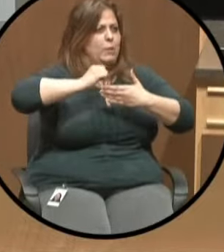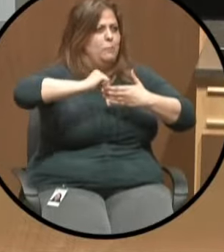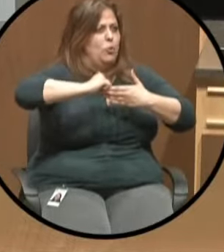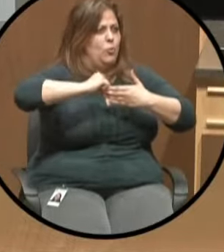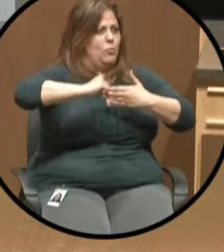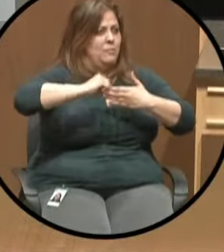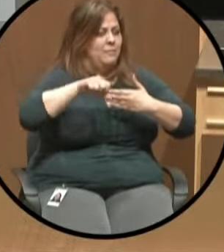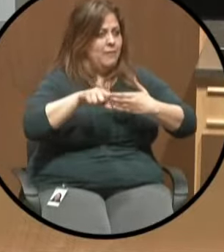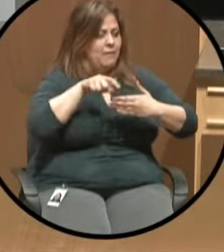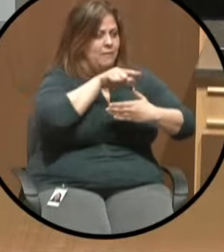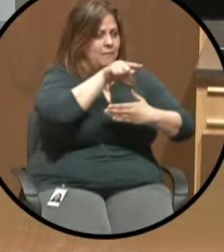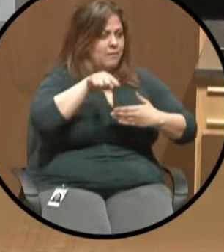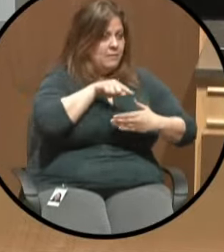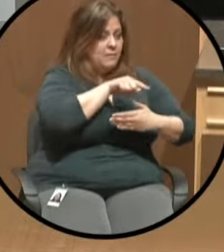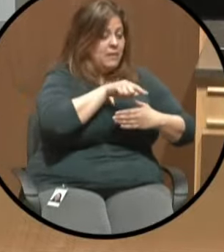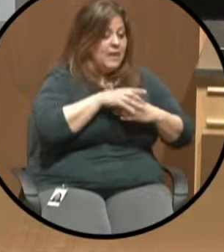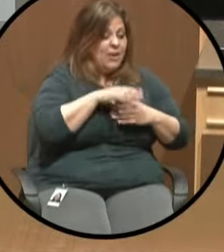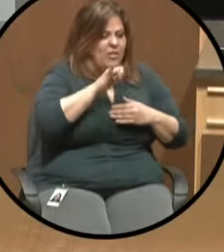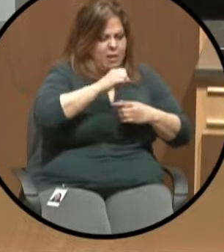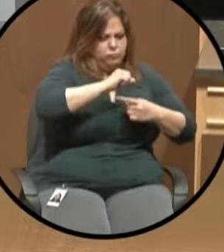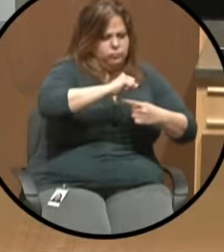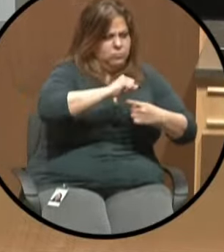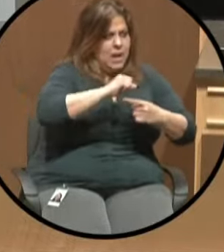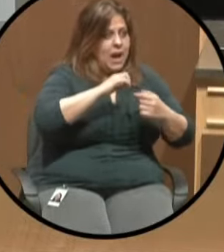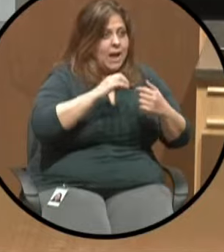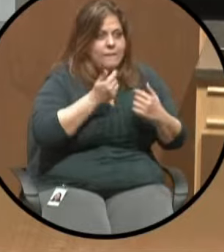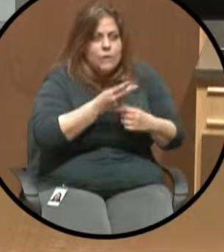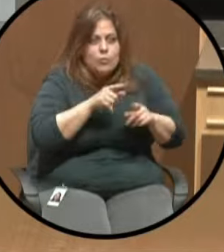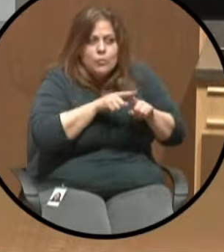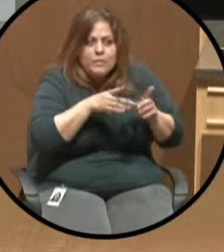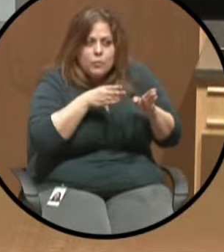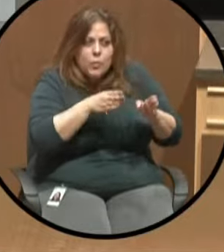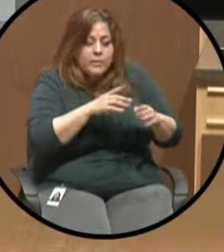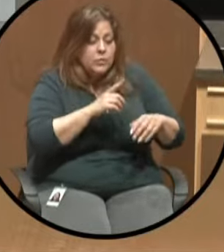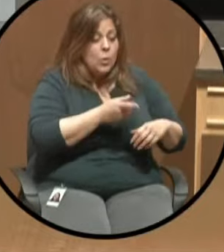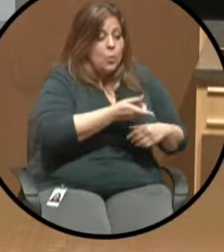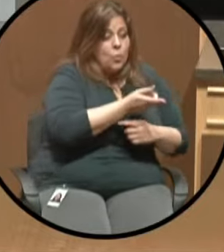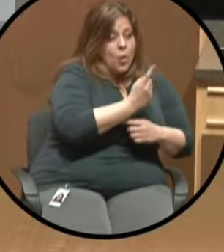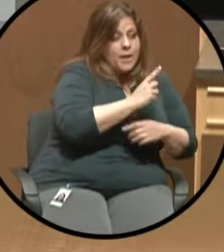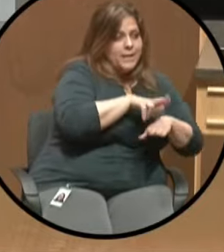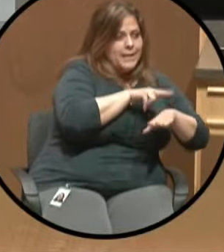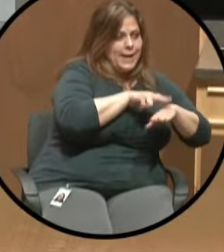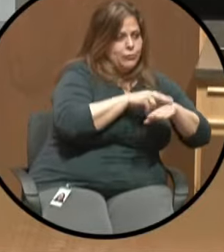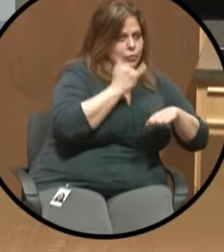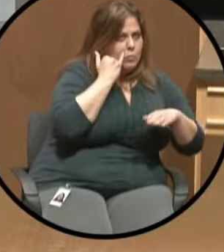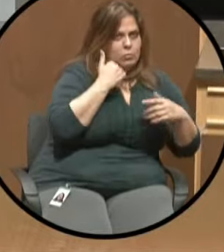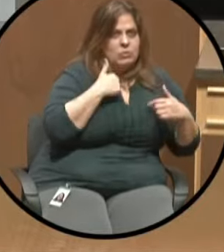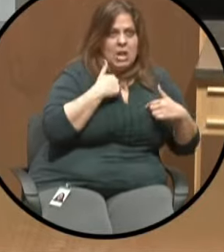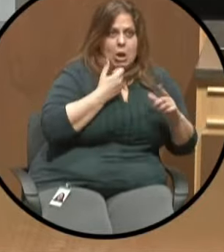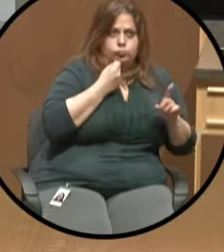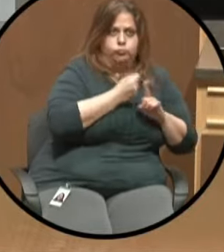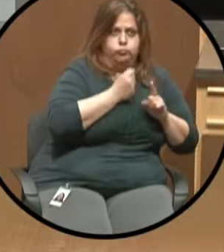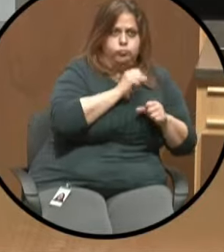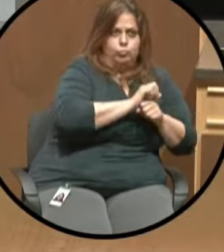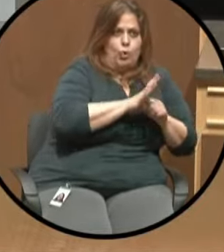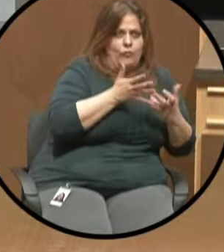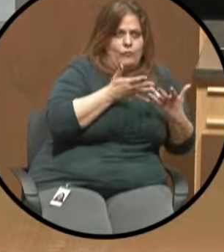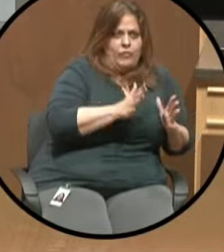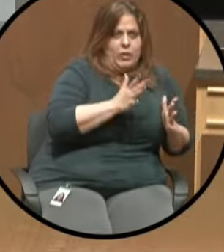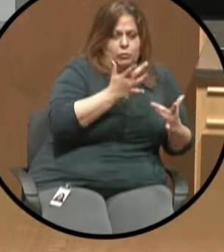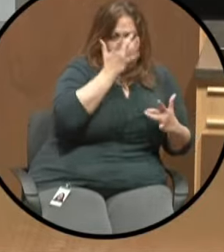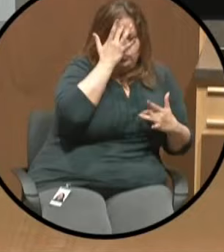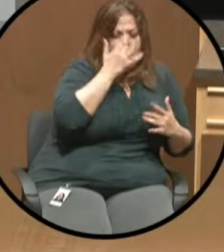of ways that you could become immune. There's natural immunity. If you've got the infection, then